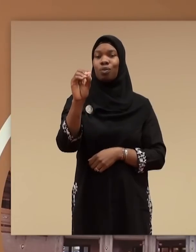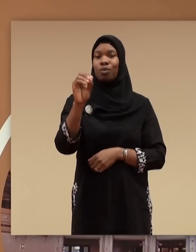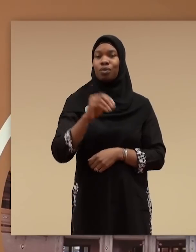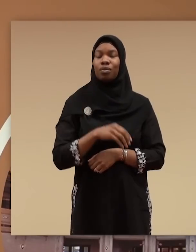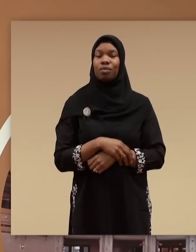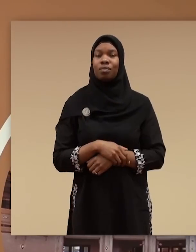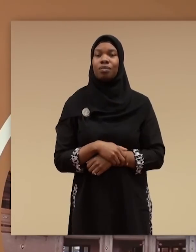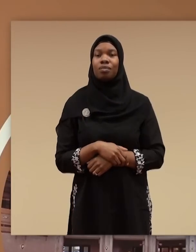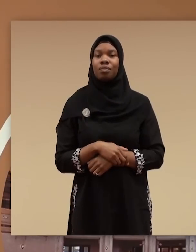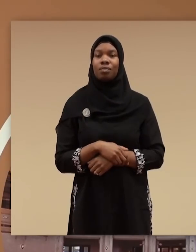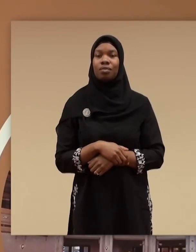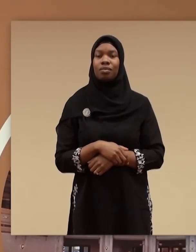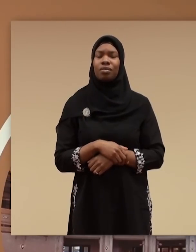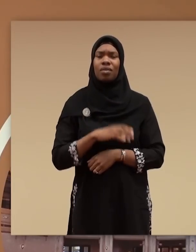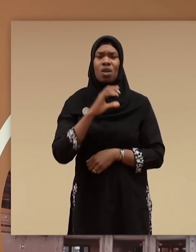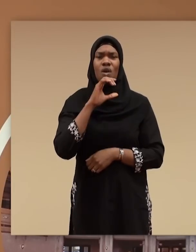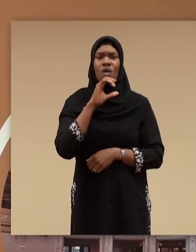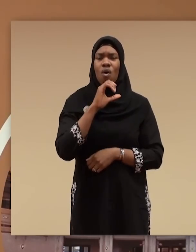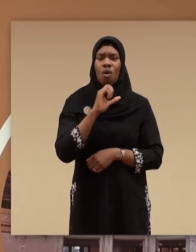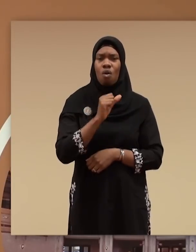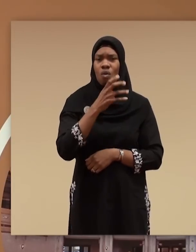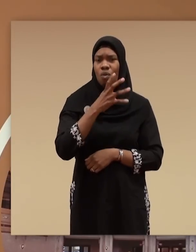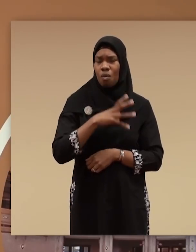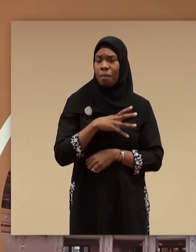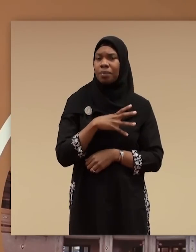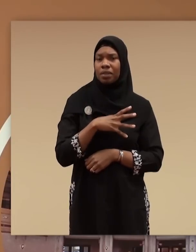It was an old woman. She was